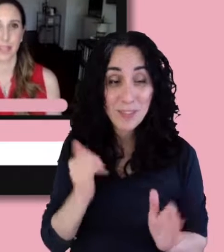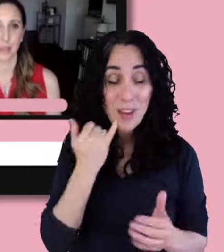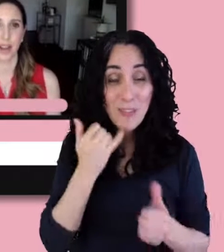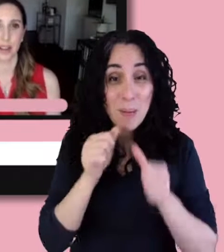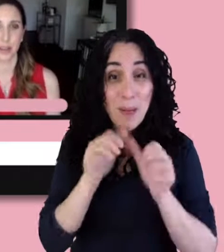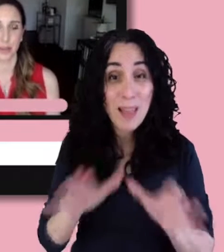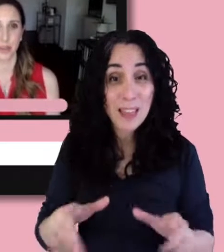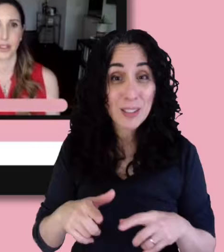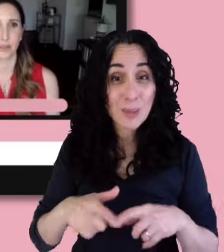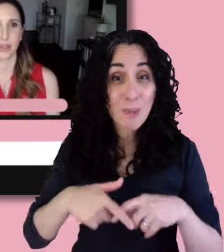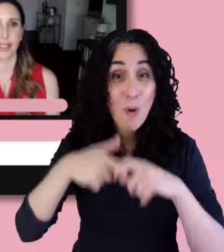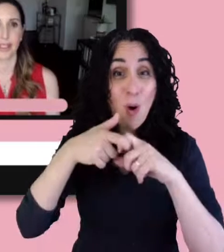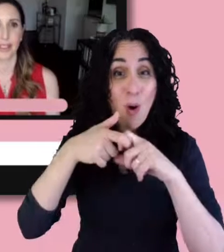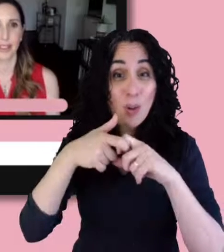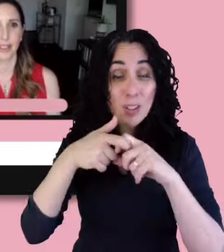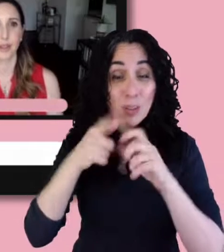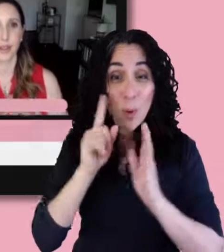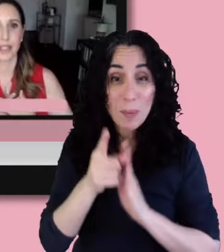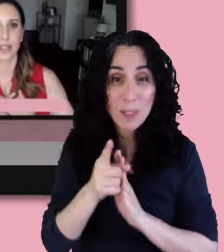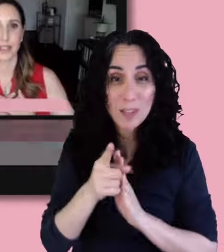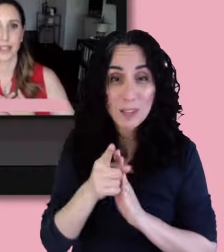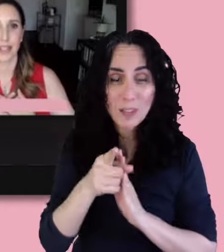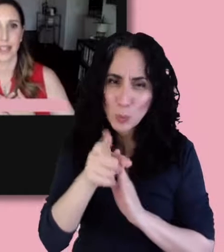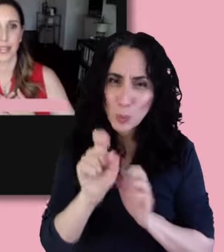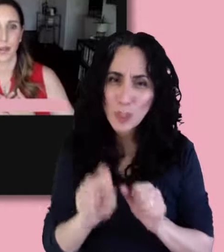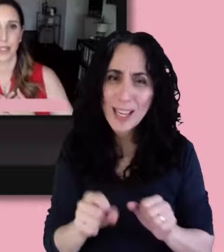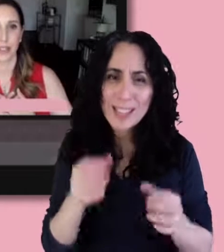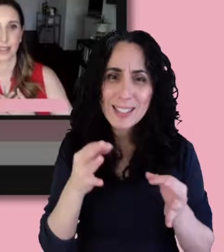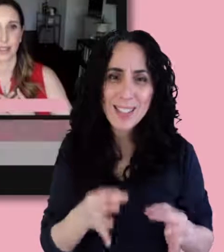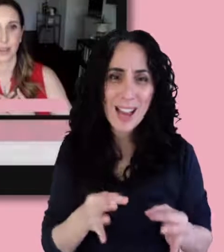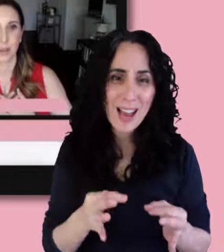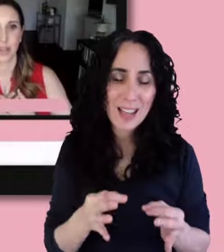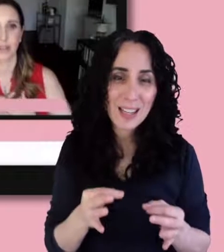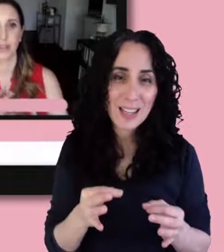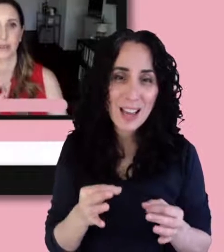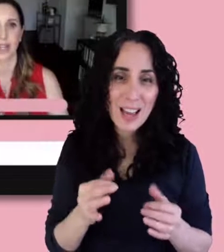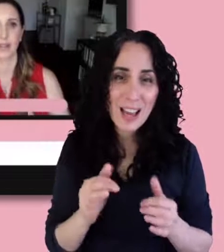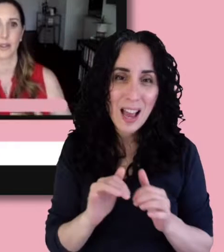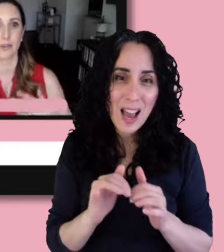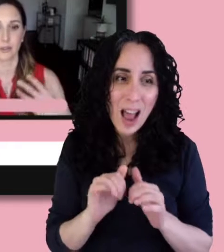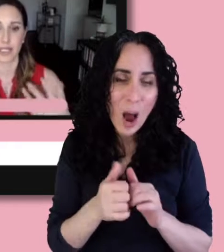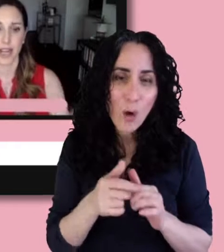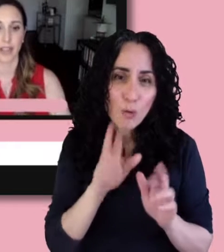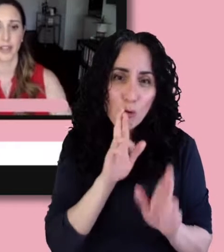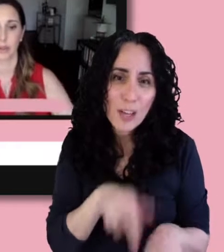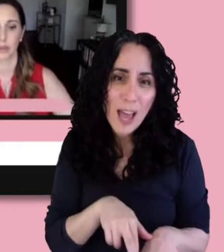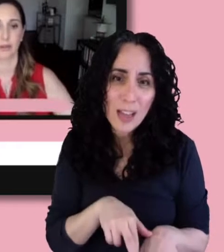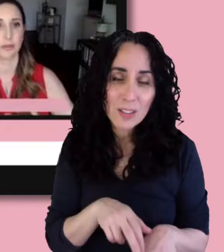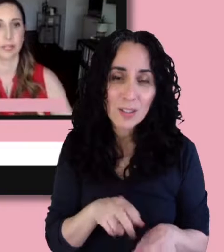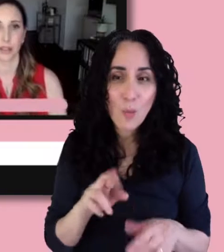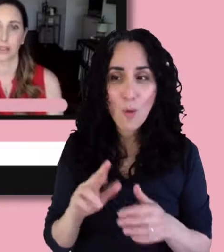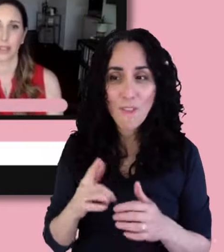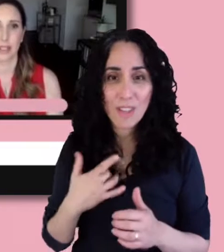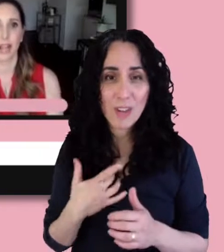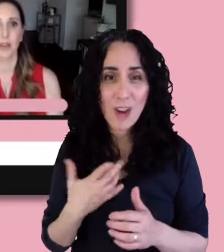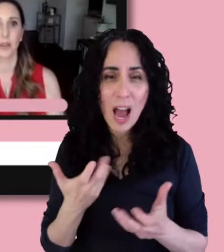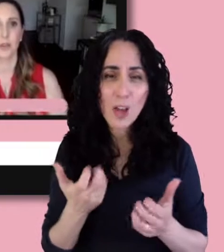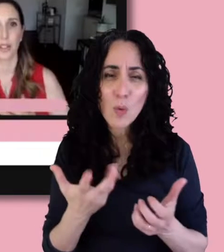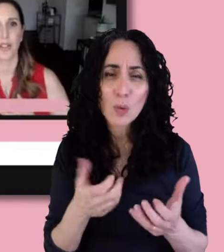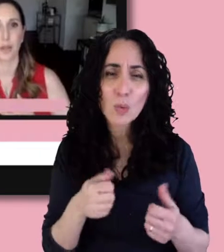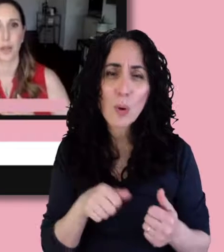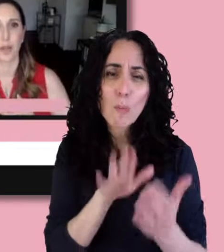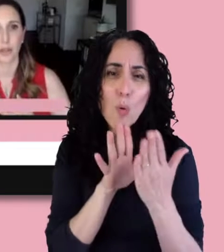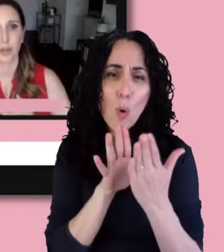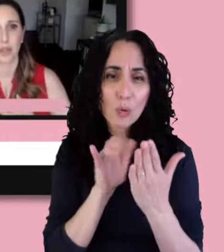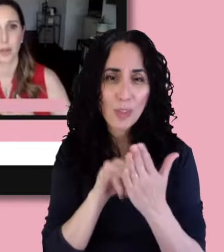blessed pause for just a minute, you get to decide how it is that you want to either react or feel. how you want